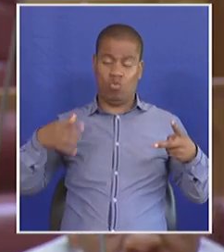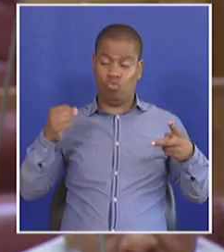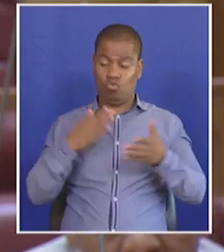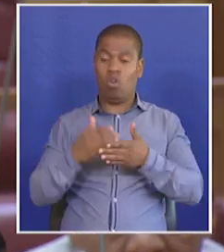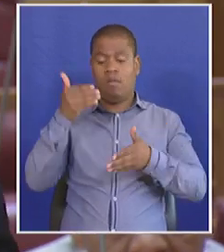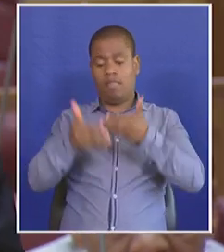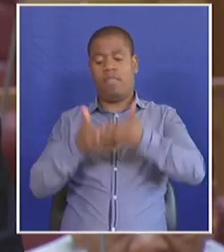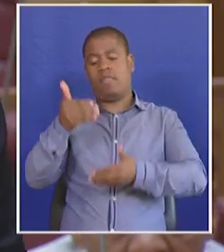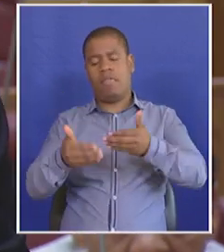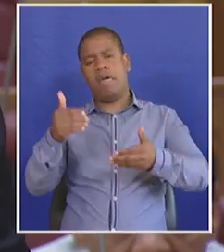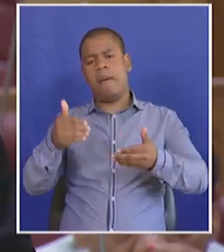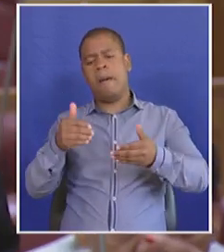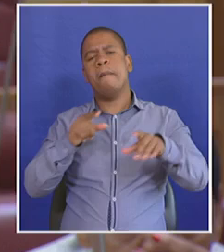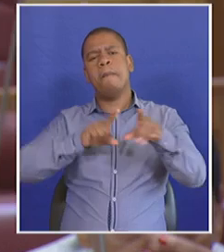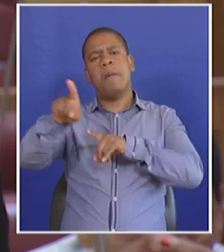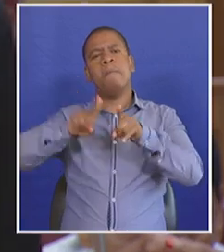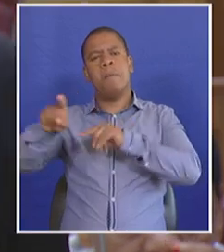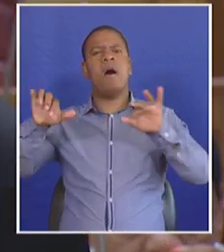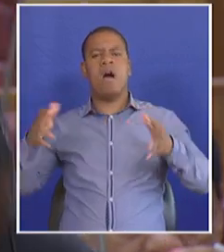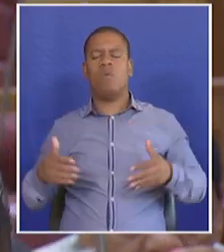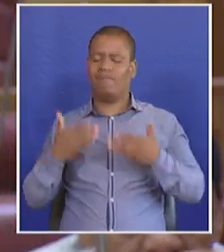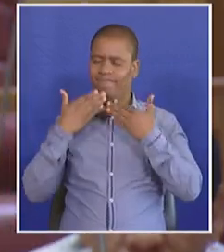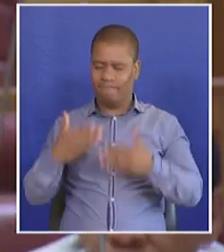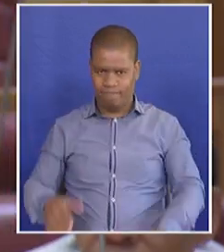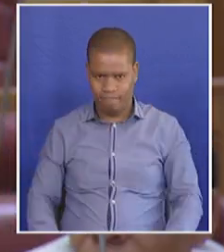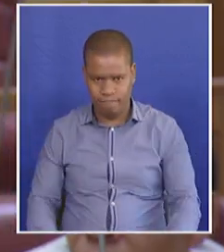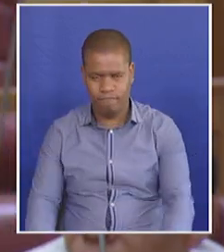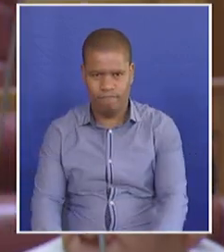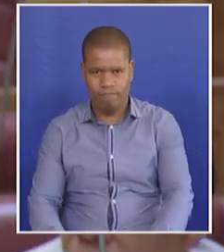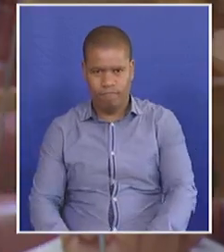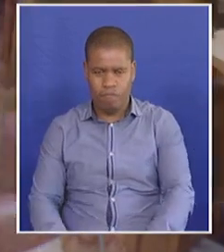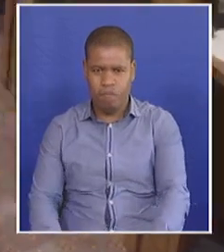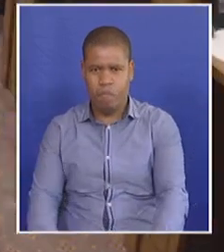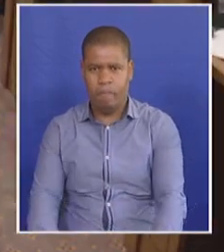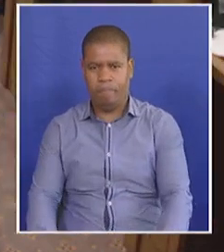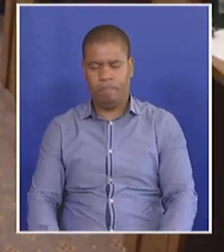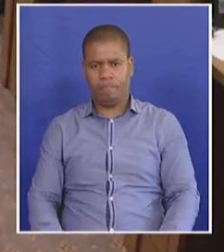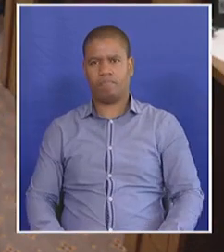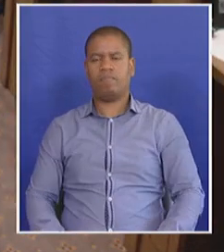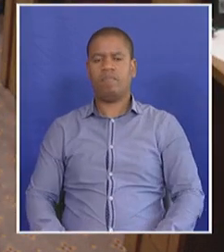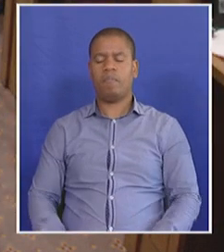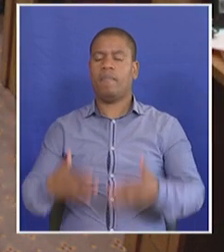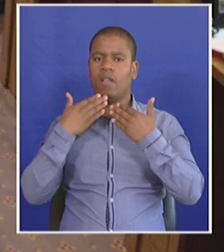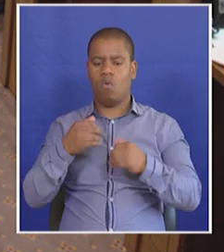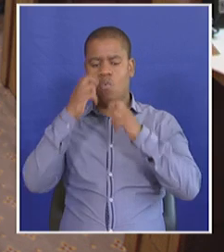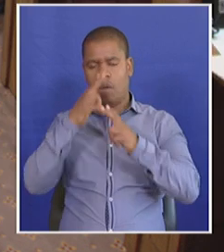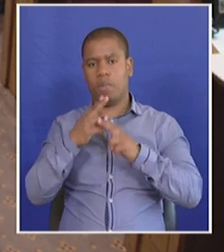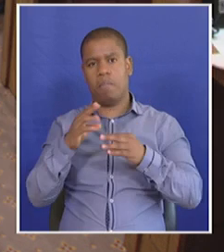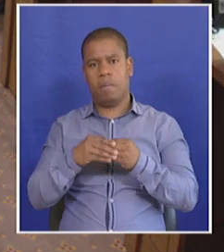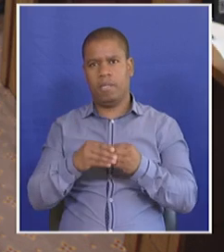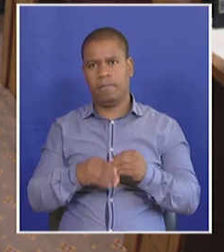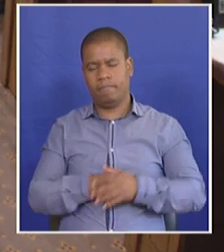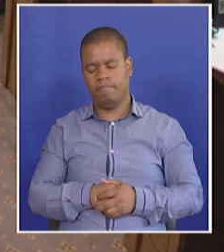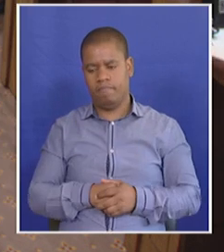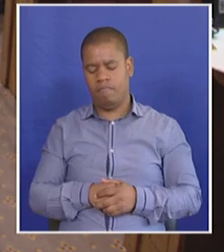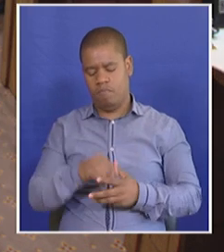progress that we continue to register. Thank you very much. Thank you, sir. Honorable members? Honorable